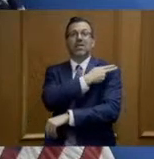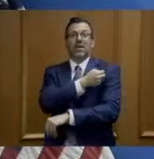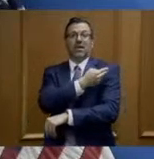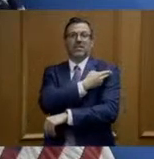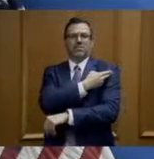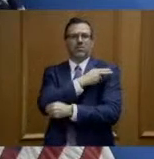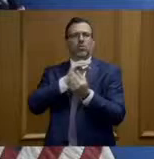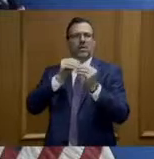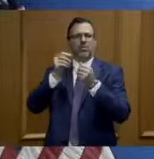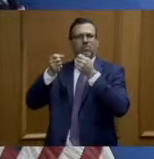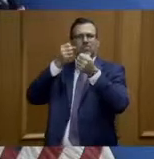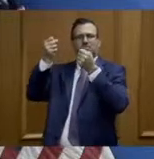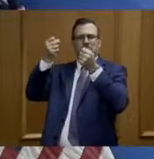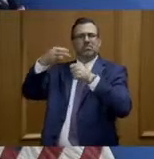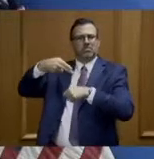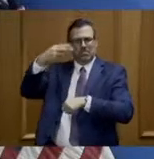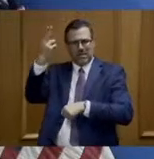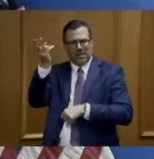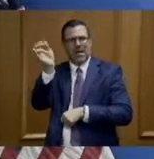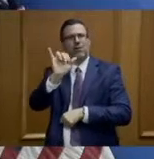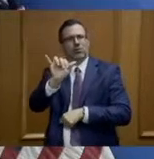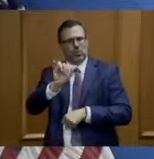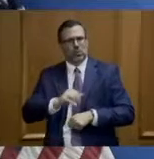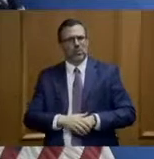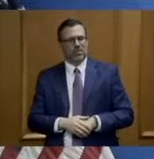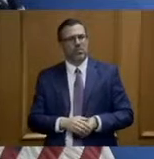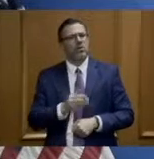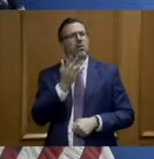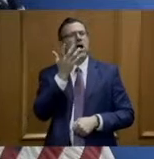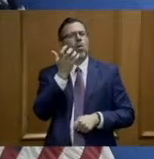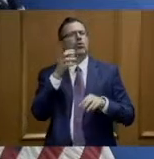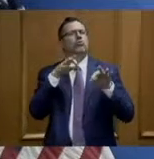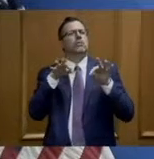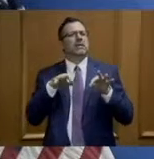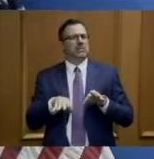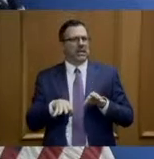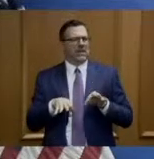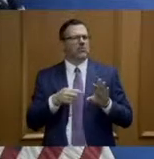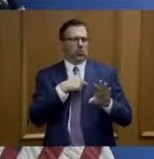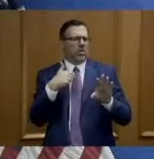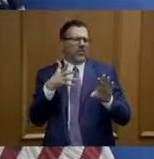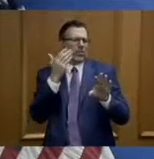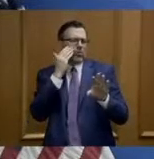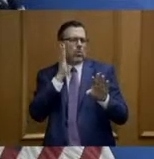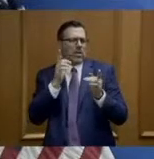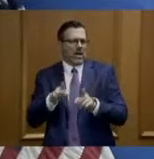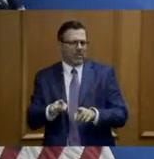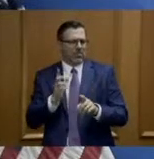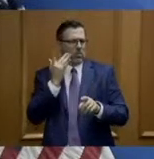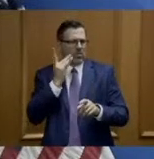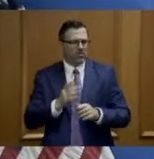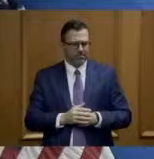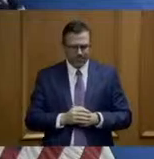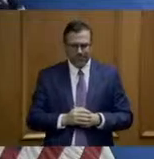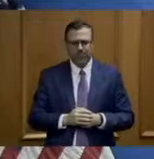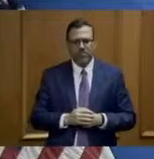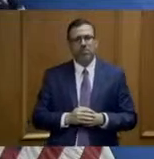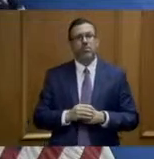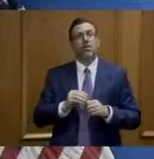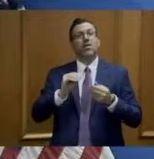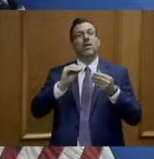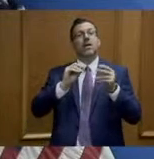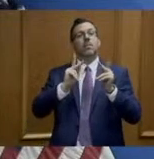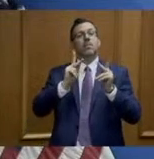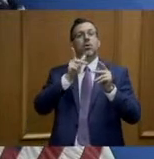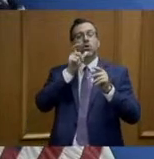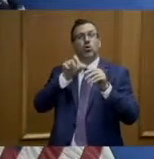higher today, so I want to give you some context over why we're not surprised by that. Our hospitalization number